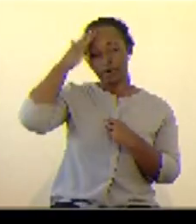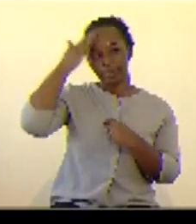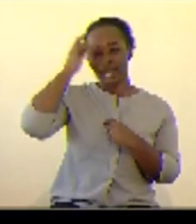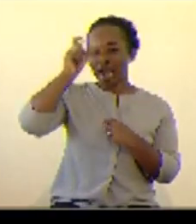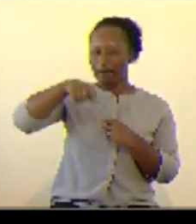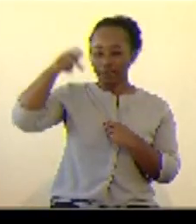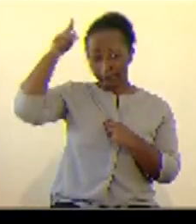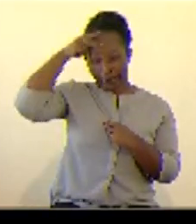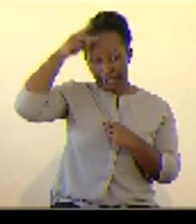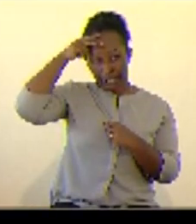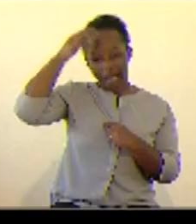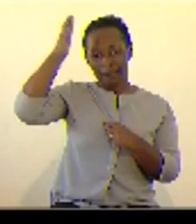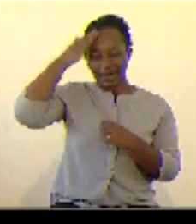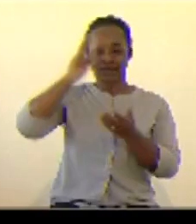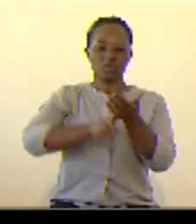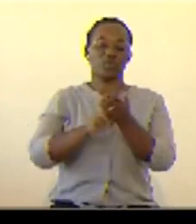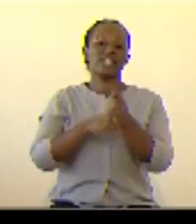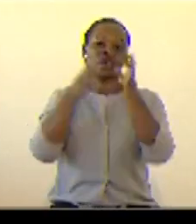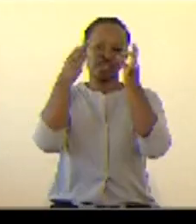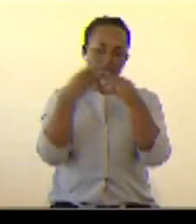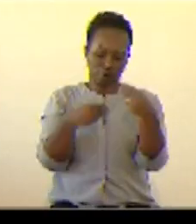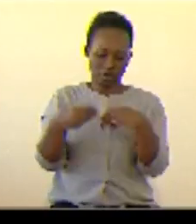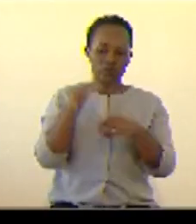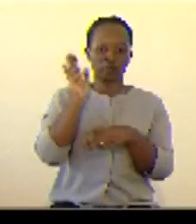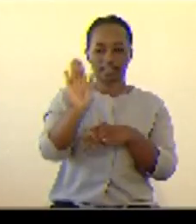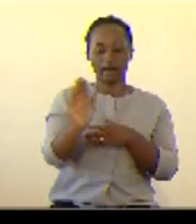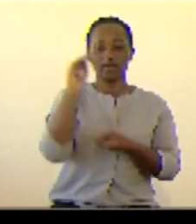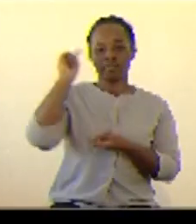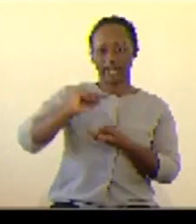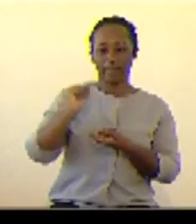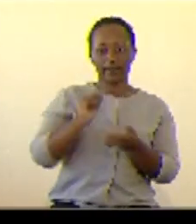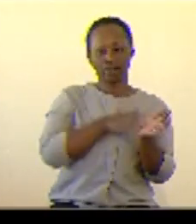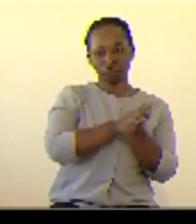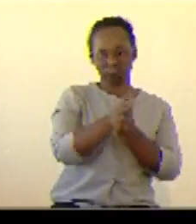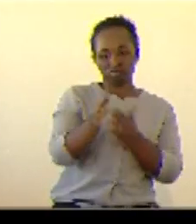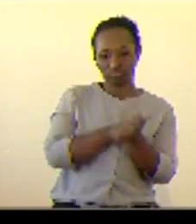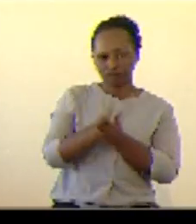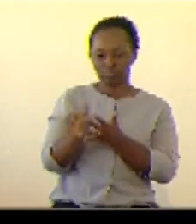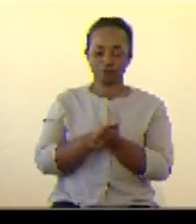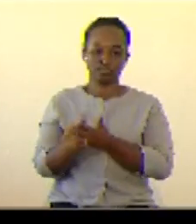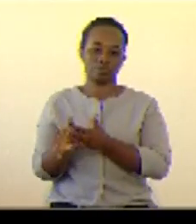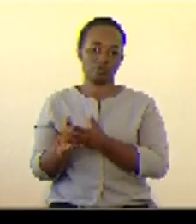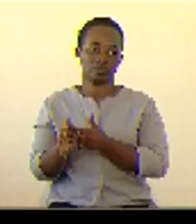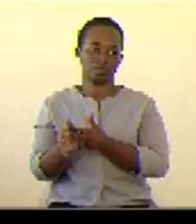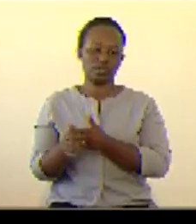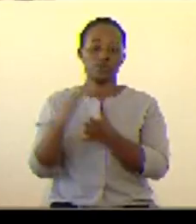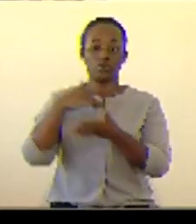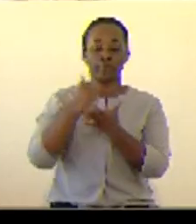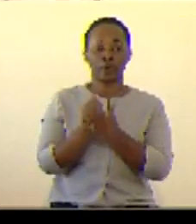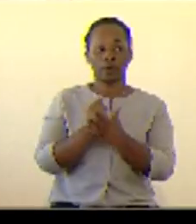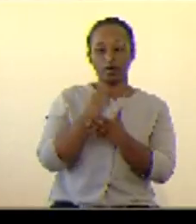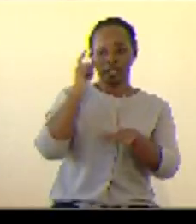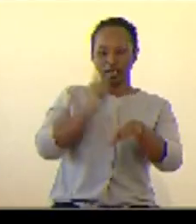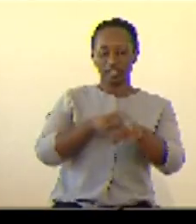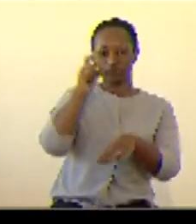manpower know how to use resources, which reduces wastage. wastage, because someone has skills on how to